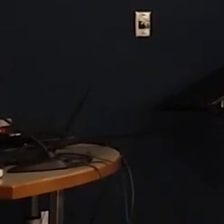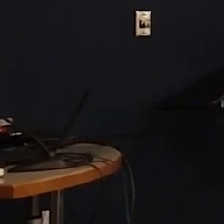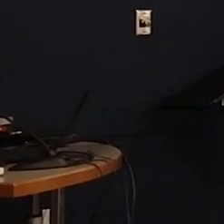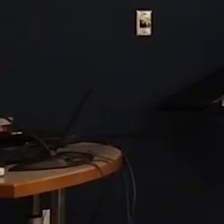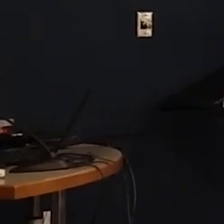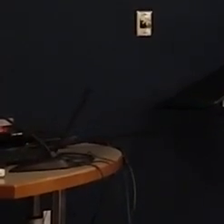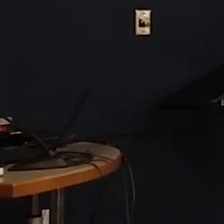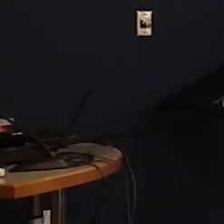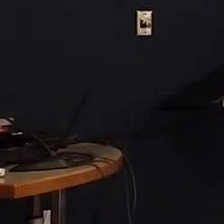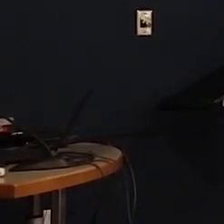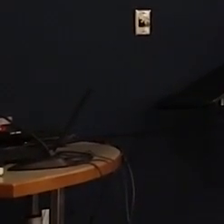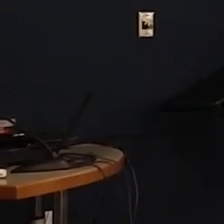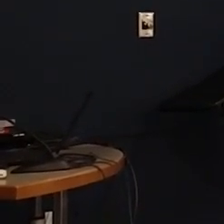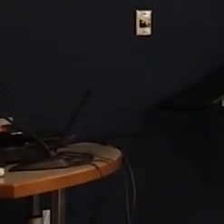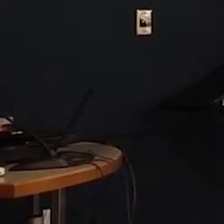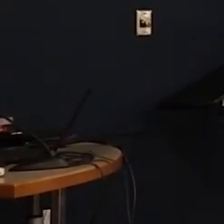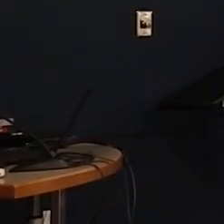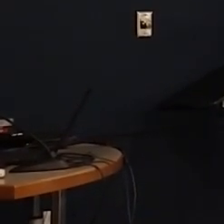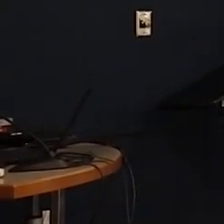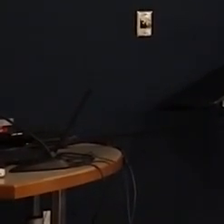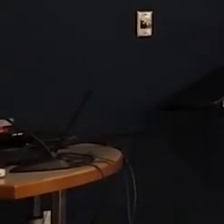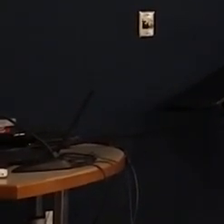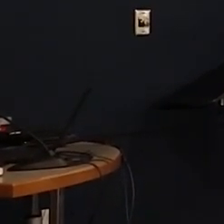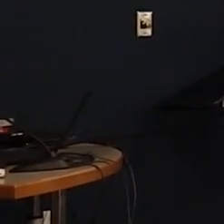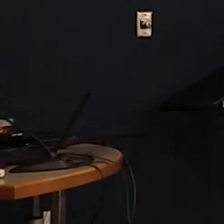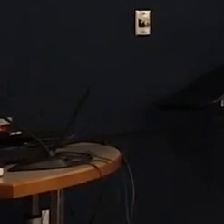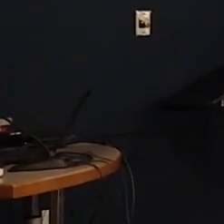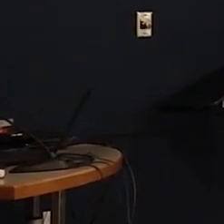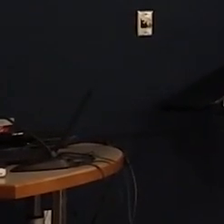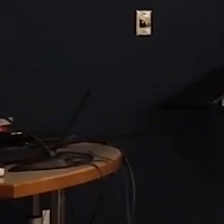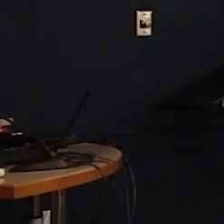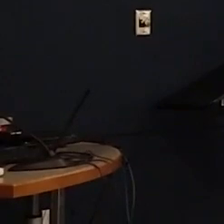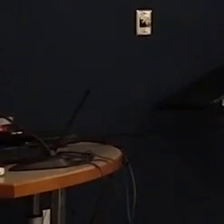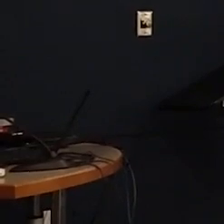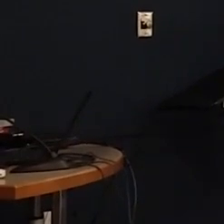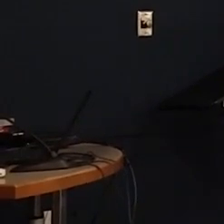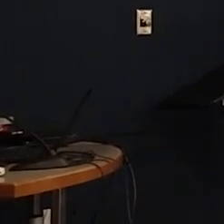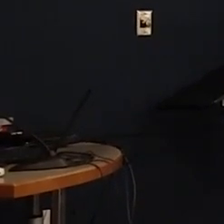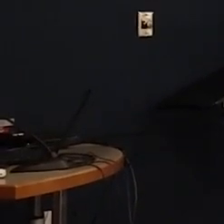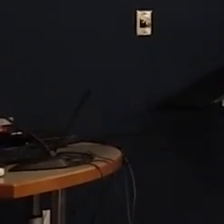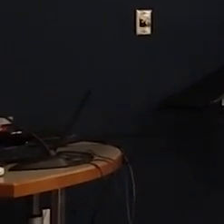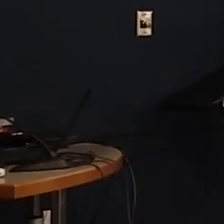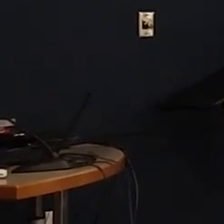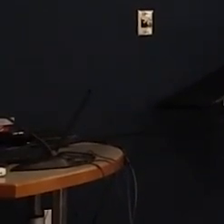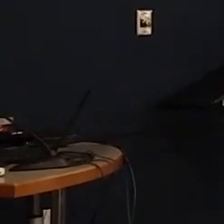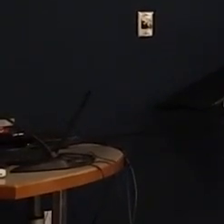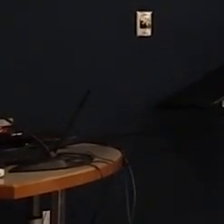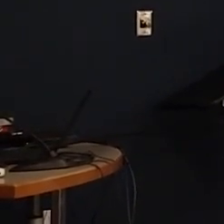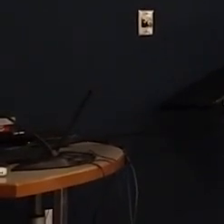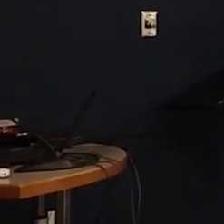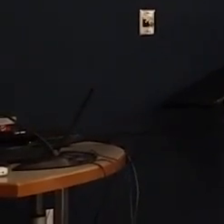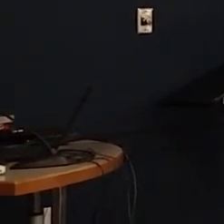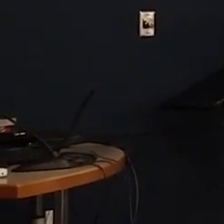why that's the case. And when we come to speak, how much time will we be given?